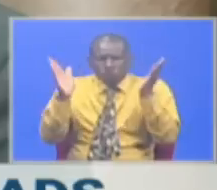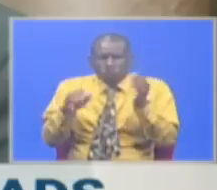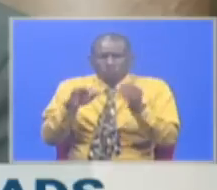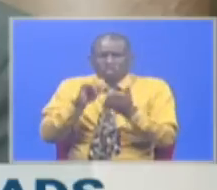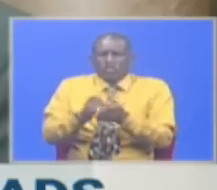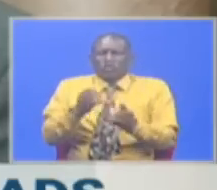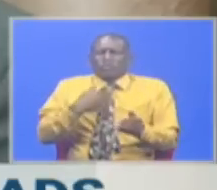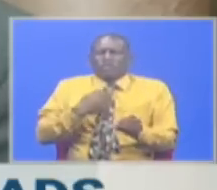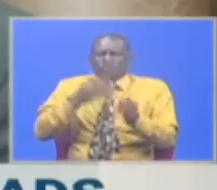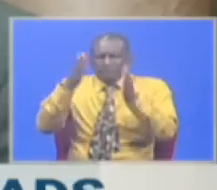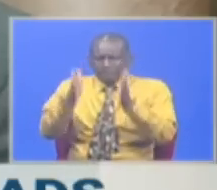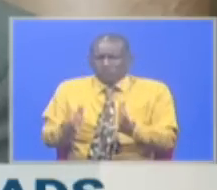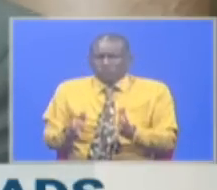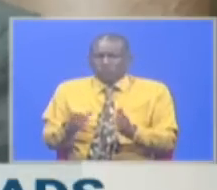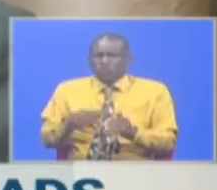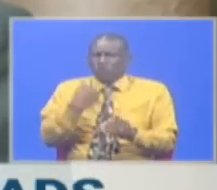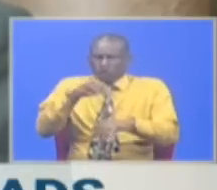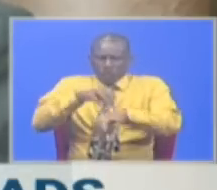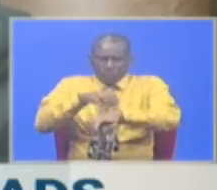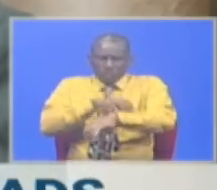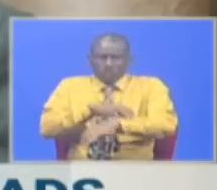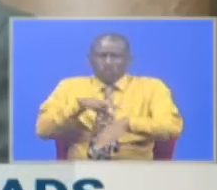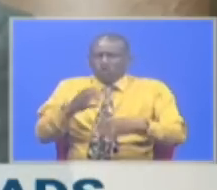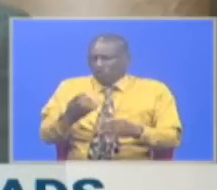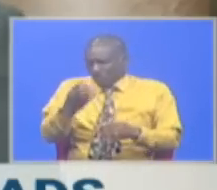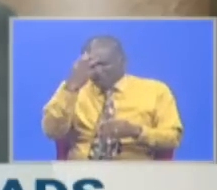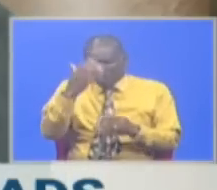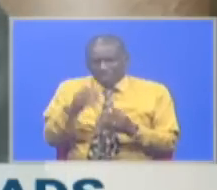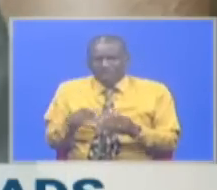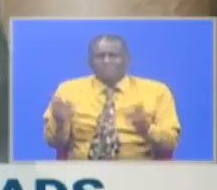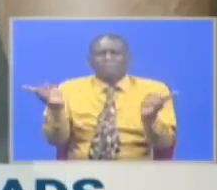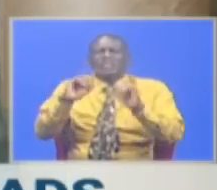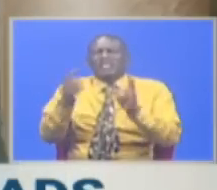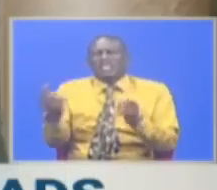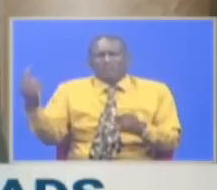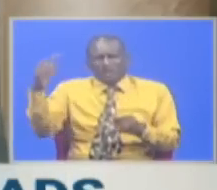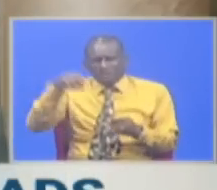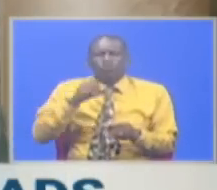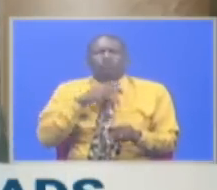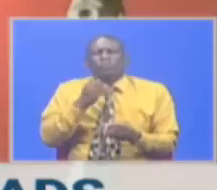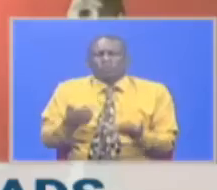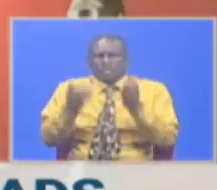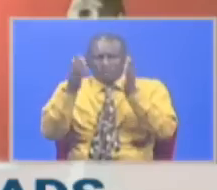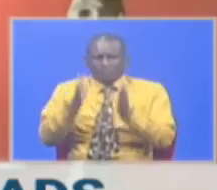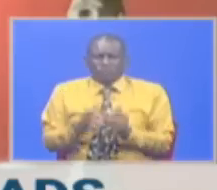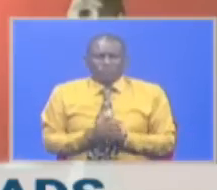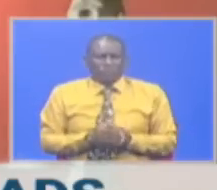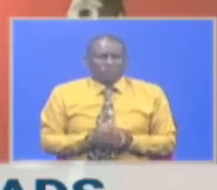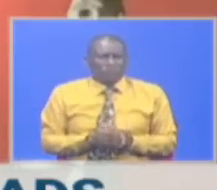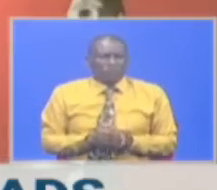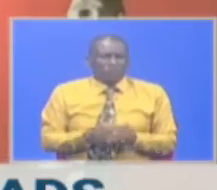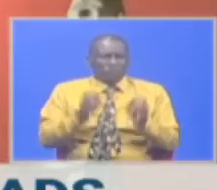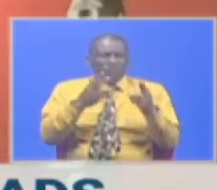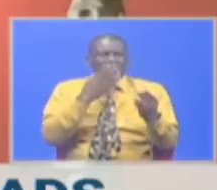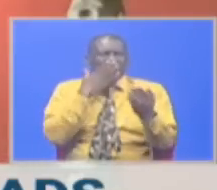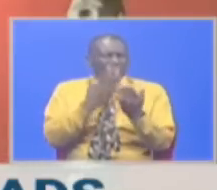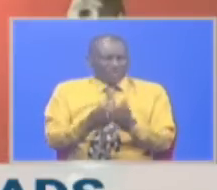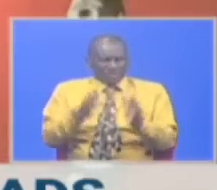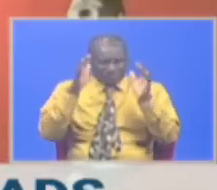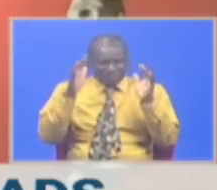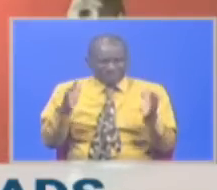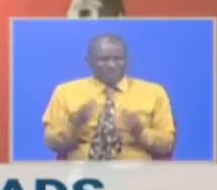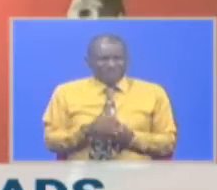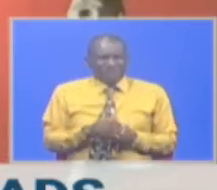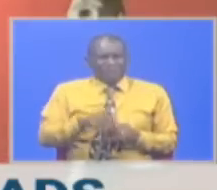been injured or aggrieved, yet they have never come forward to complain to anybody. All right. Thank you very much,